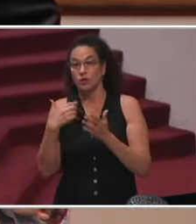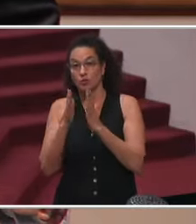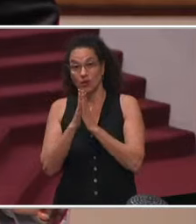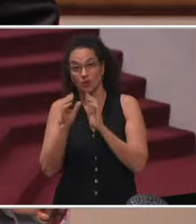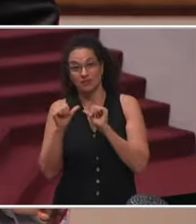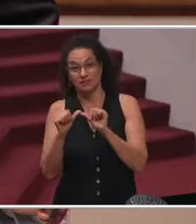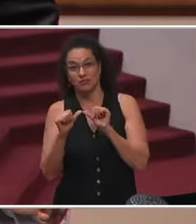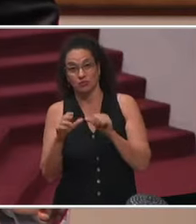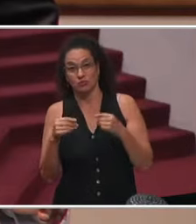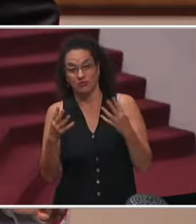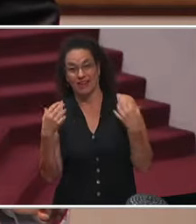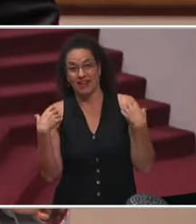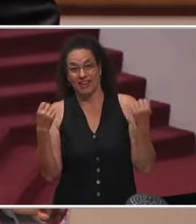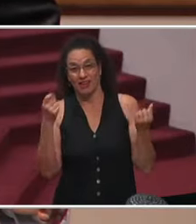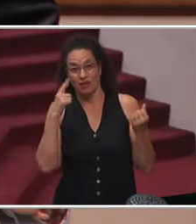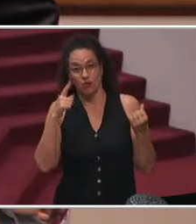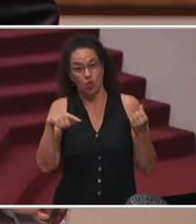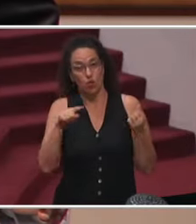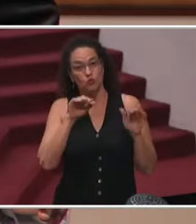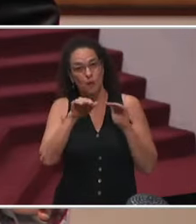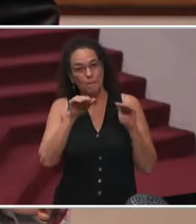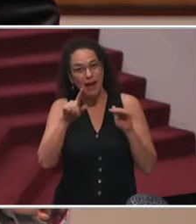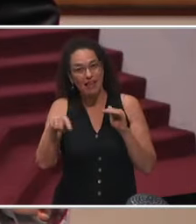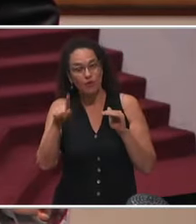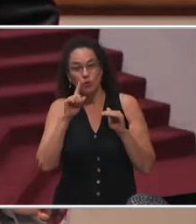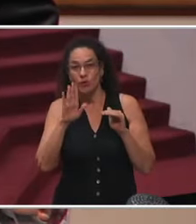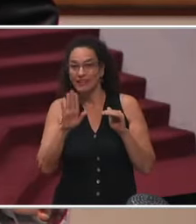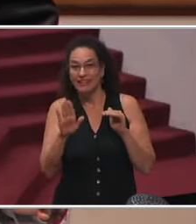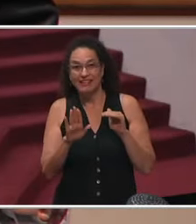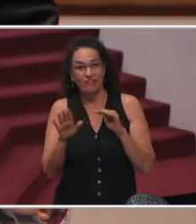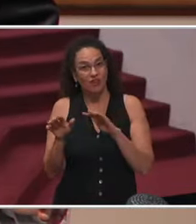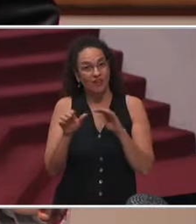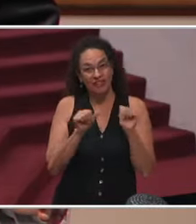would remind them that you would never leave them nor forsake them.